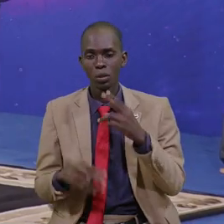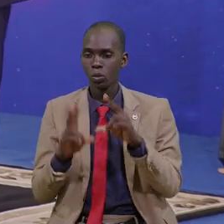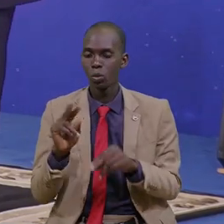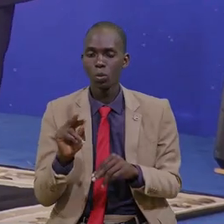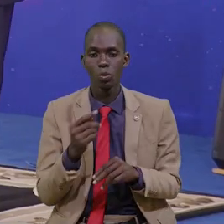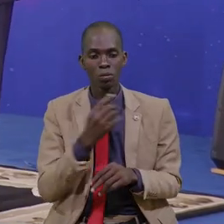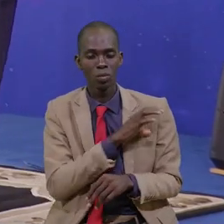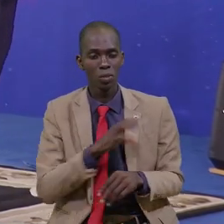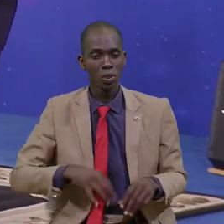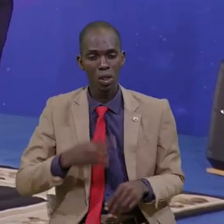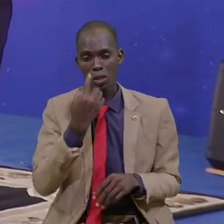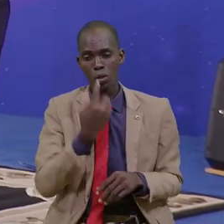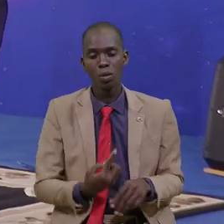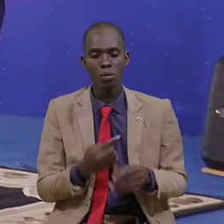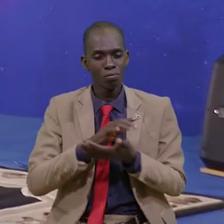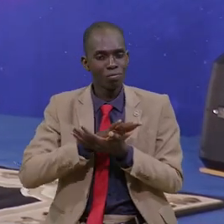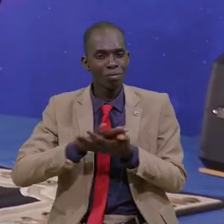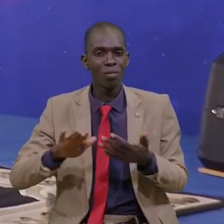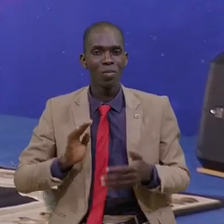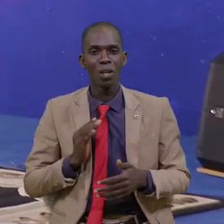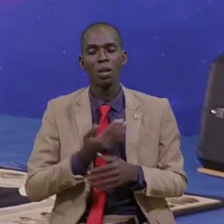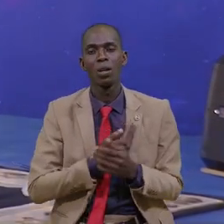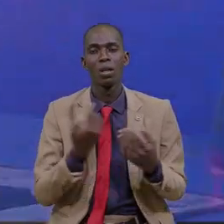alone purged our sins.